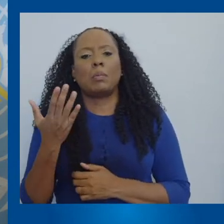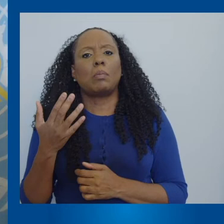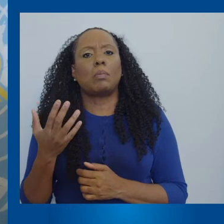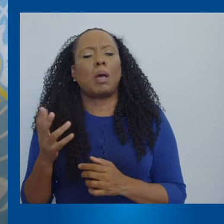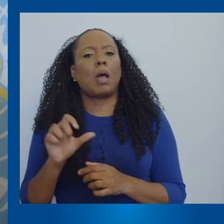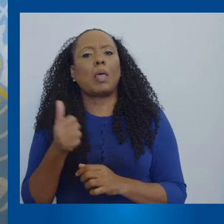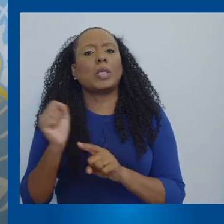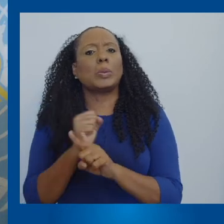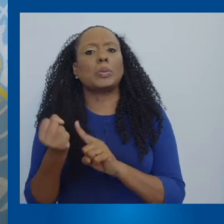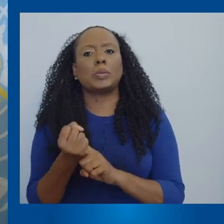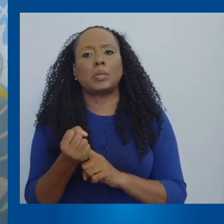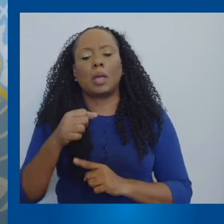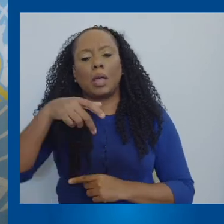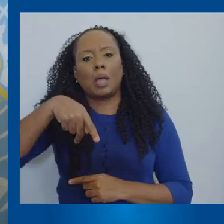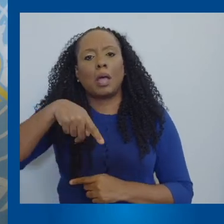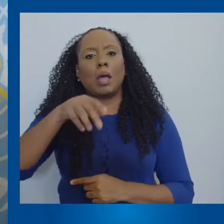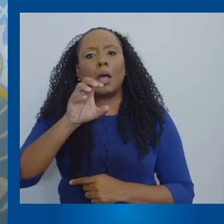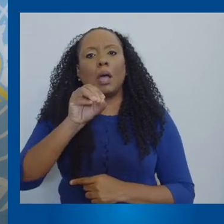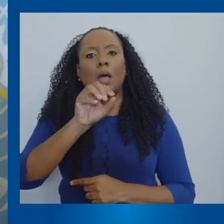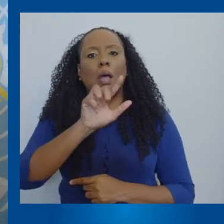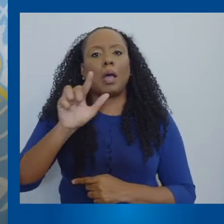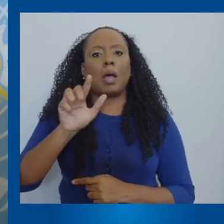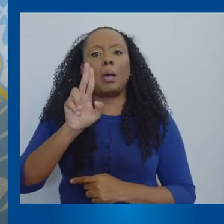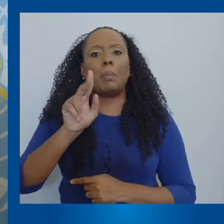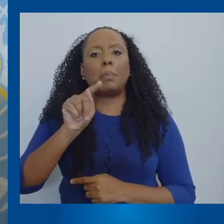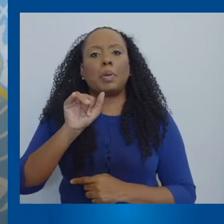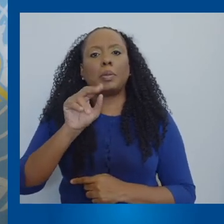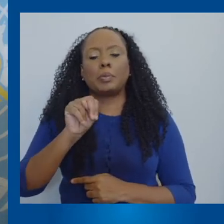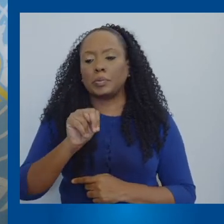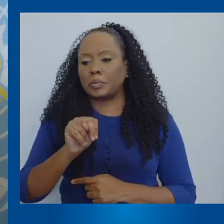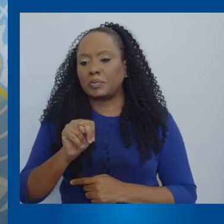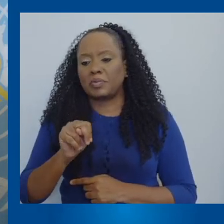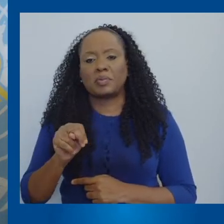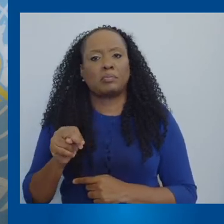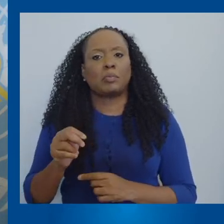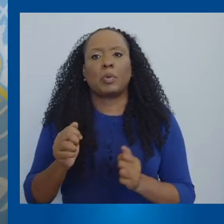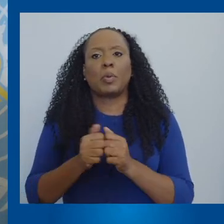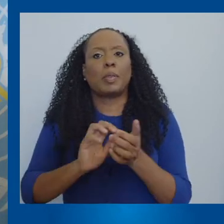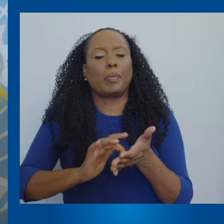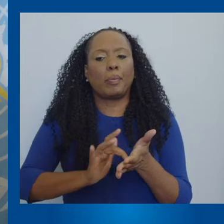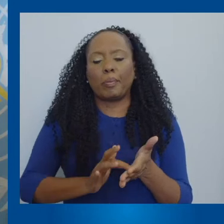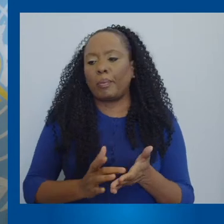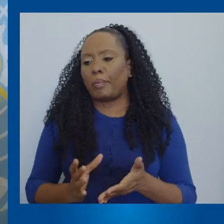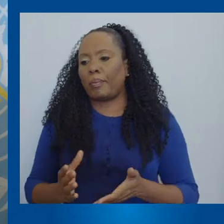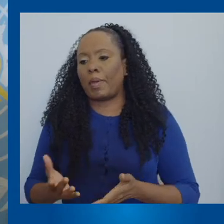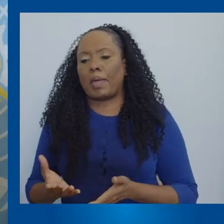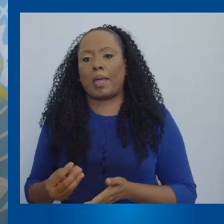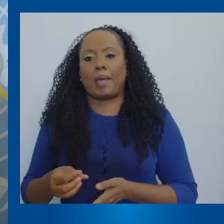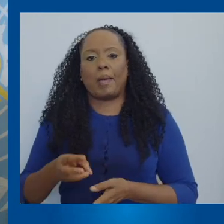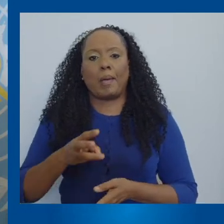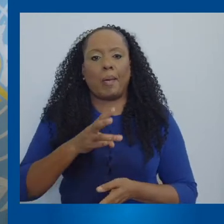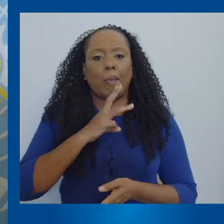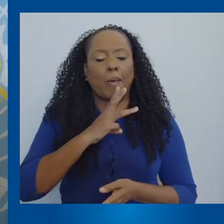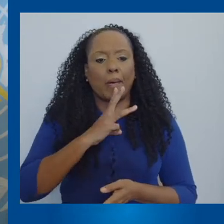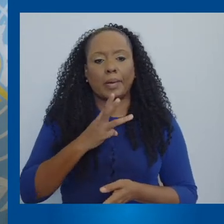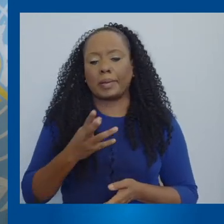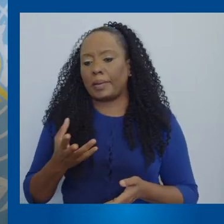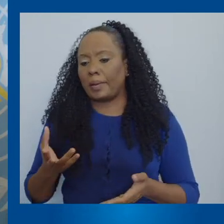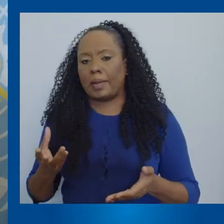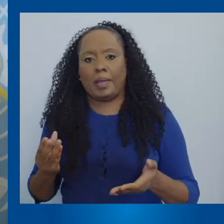the agriculture, and the healthcare sectors and municipal wastewater systems. The